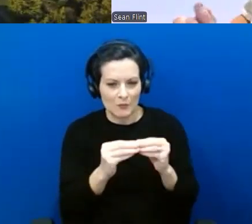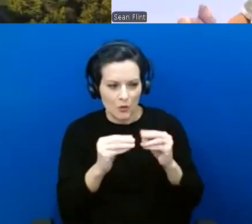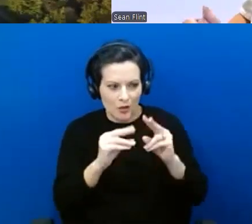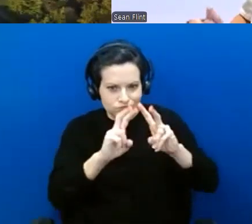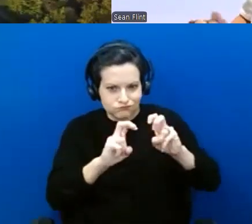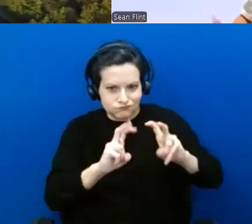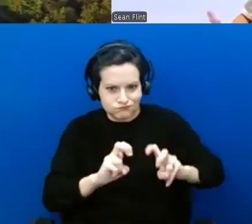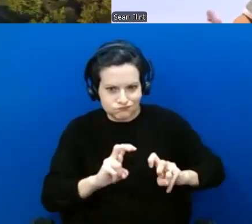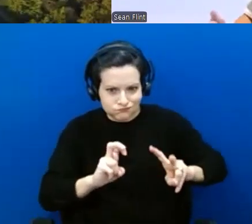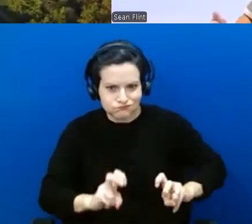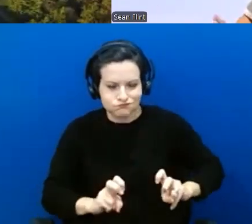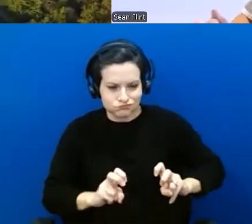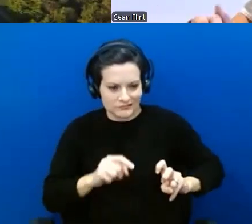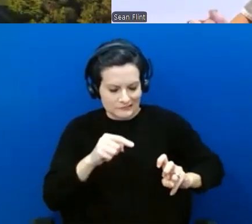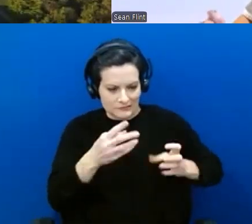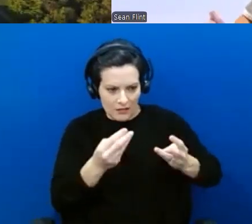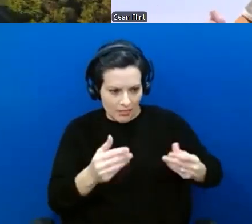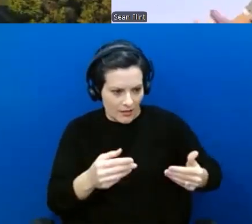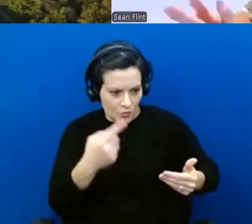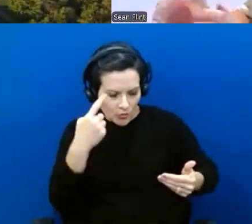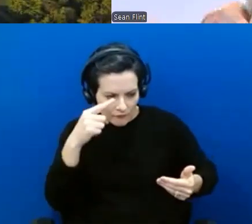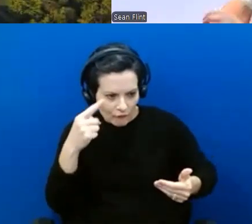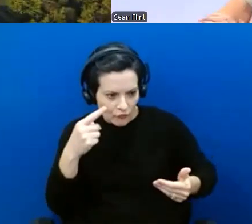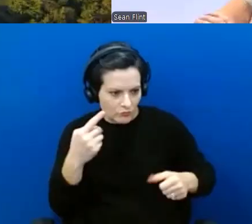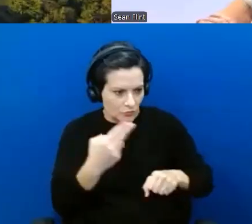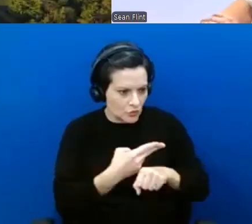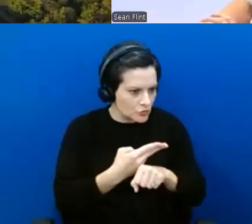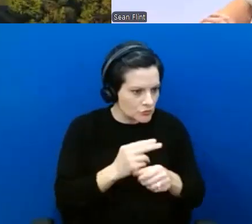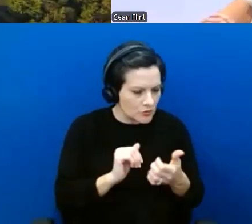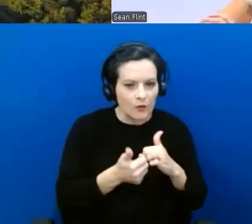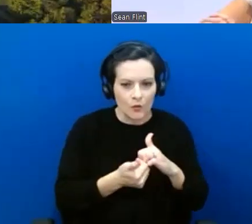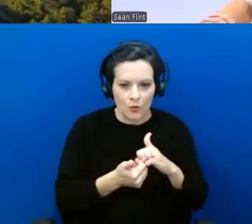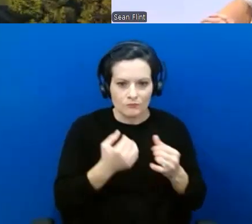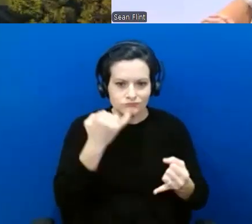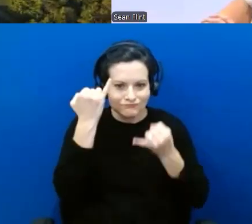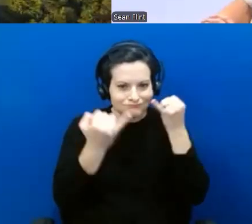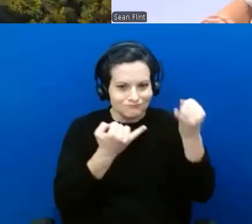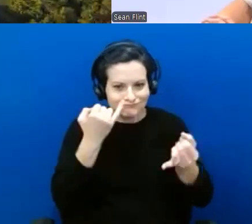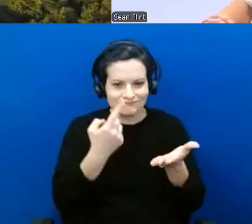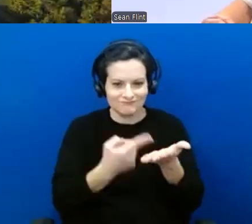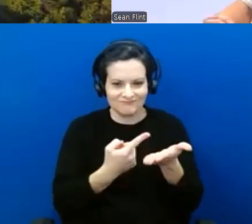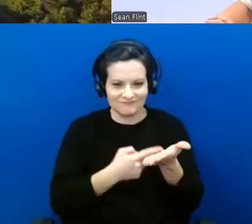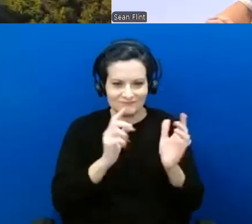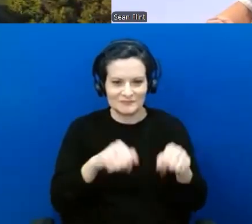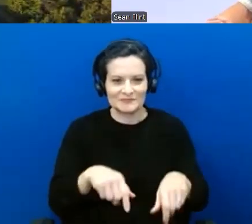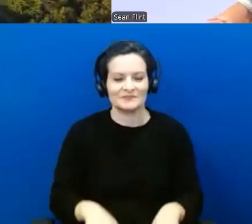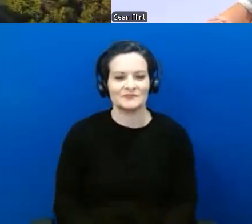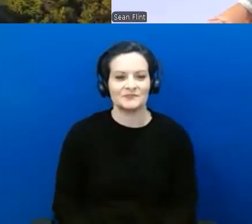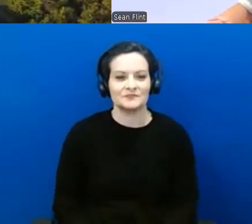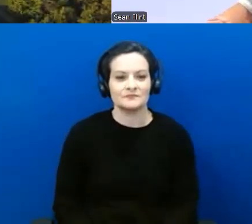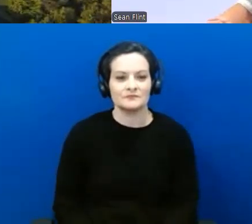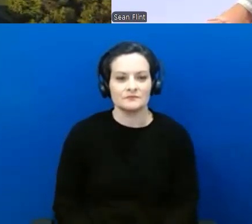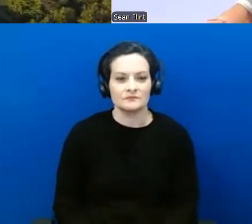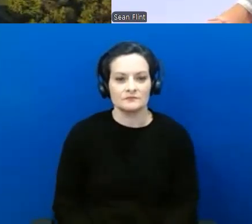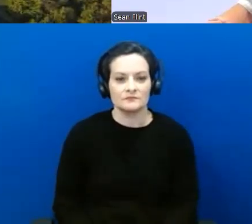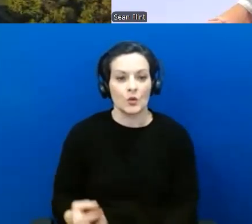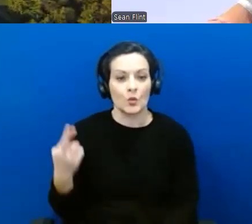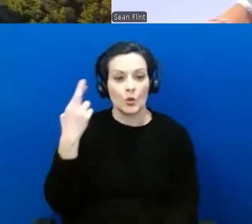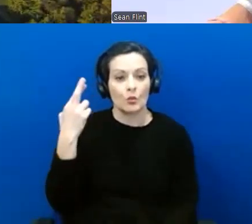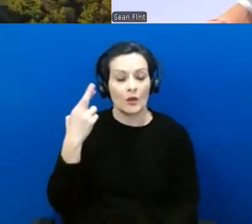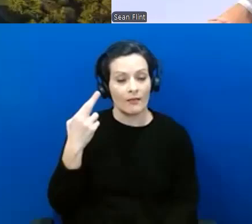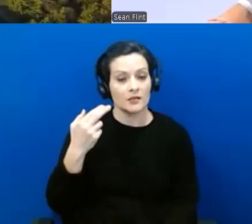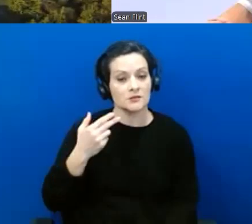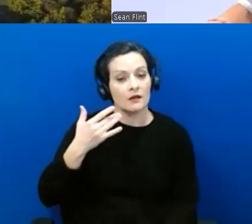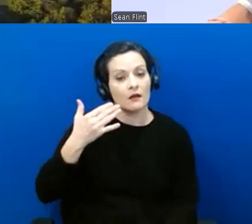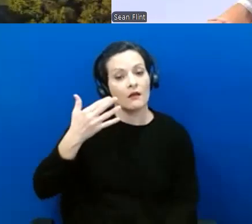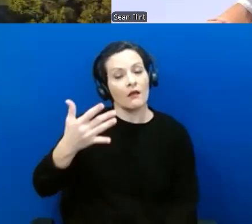complexities of, what this land is, and all of those ideas. But we have found over the years that the